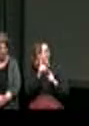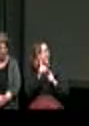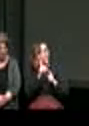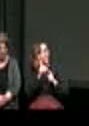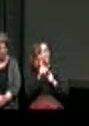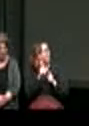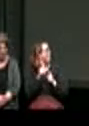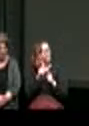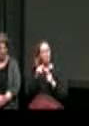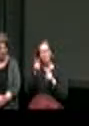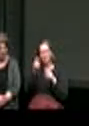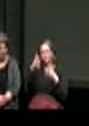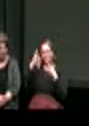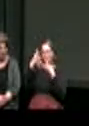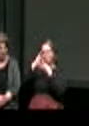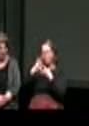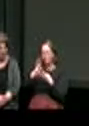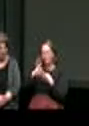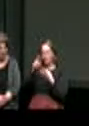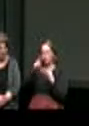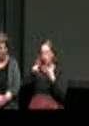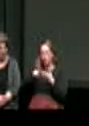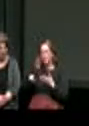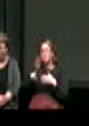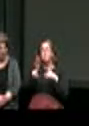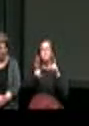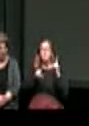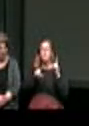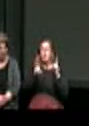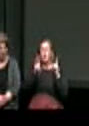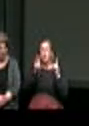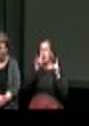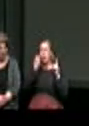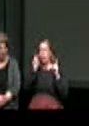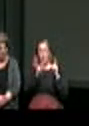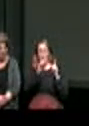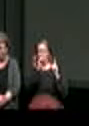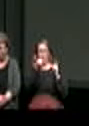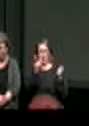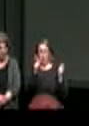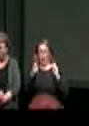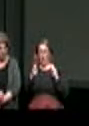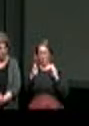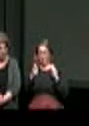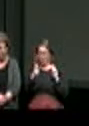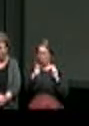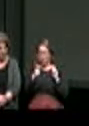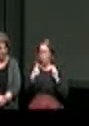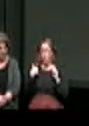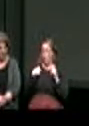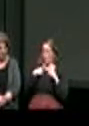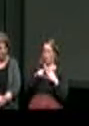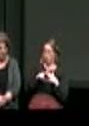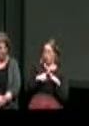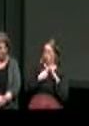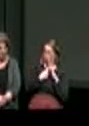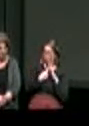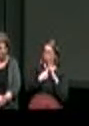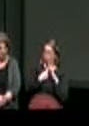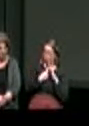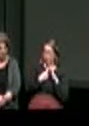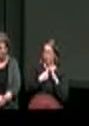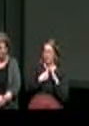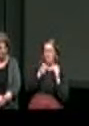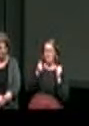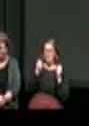and partial attainment. Look at those percent changes. Back when we first started, much of our river systems